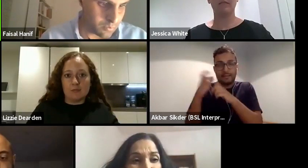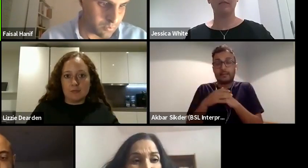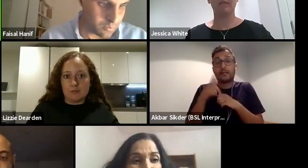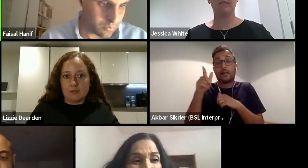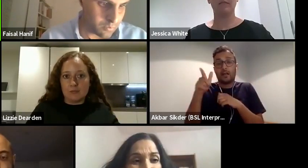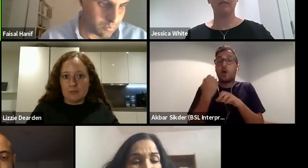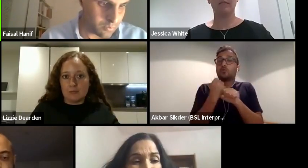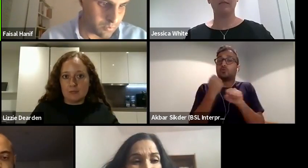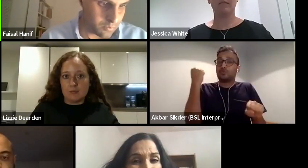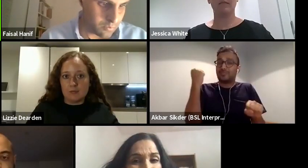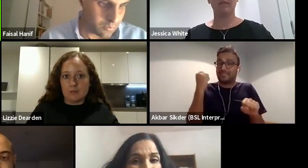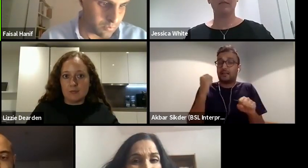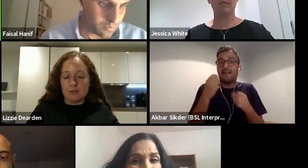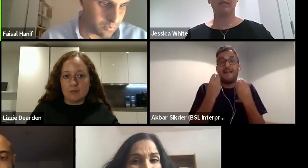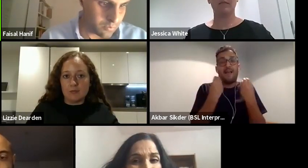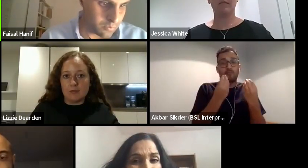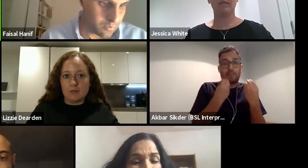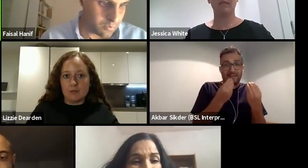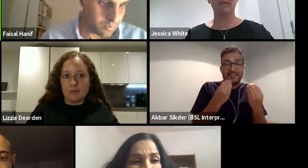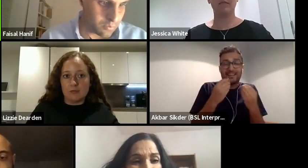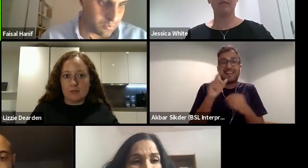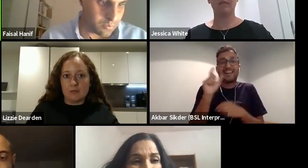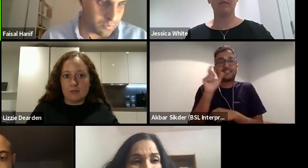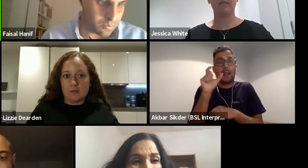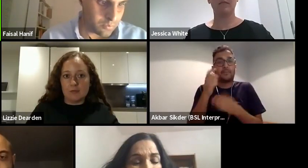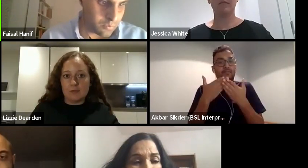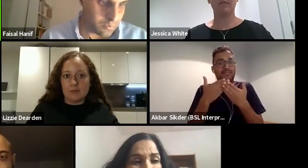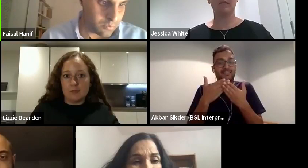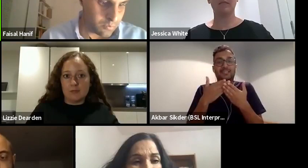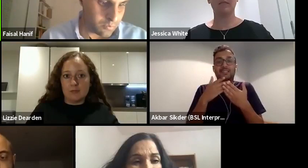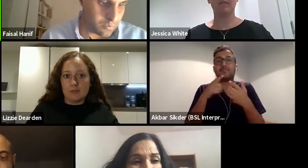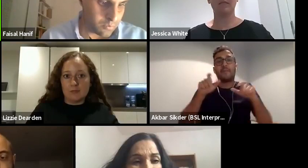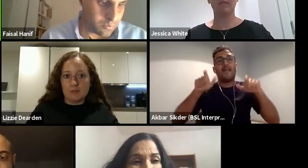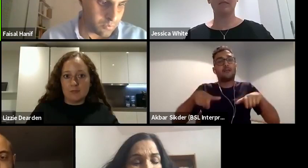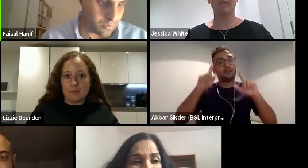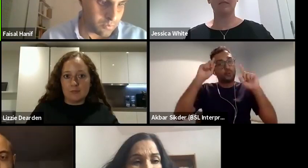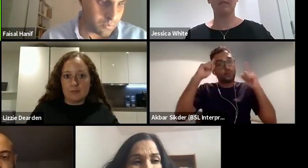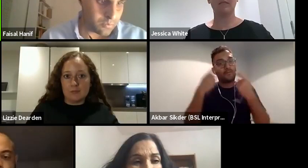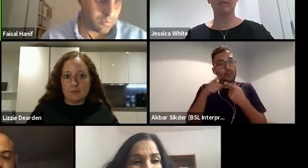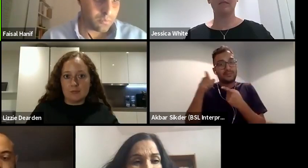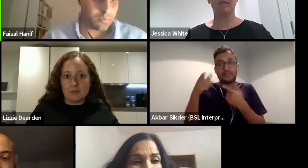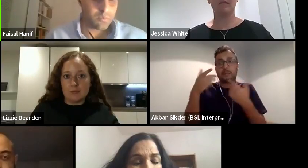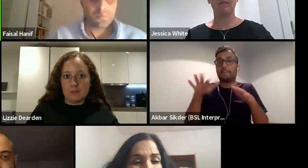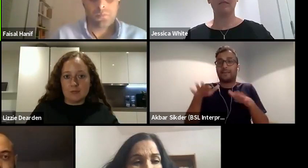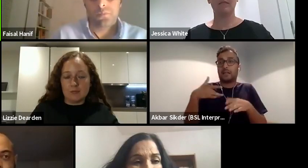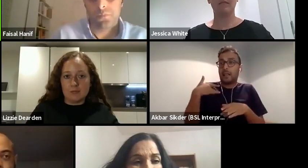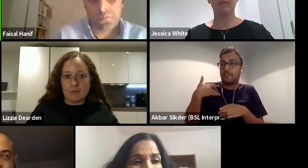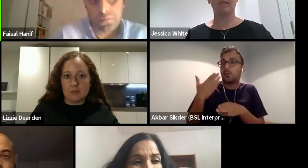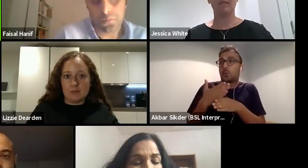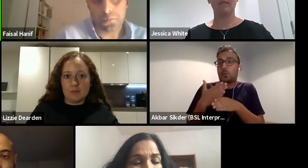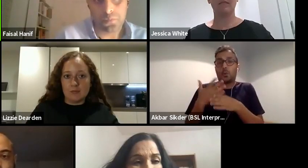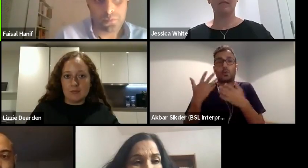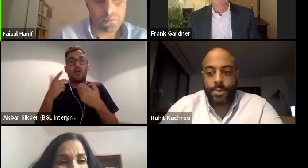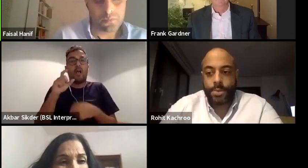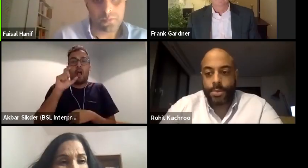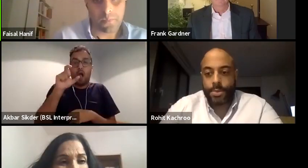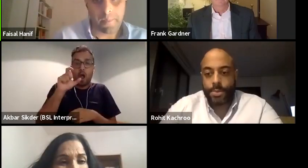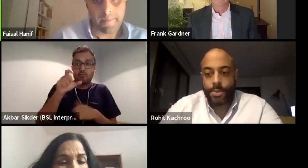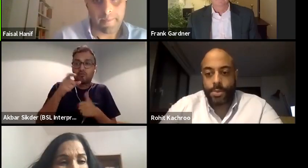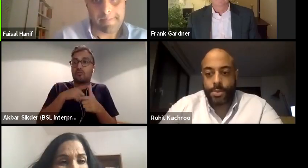and Islamic Studies from Exeter University and has lived and worked in Cairo, Dubai, and Bahrain.